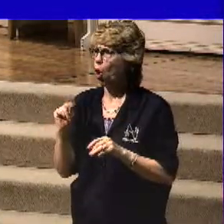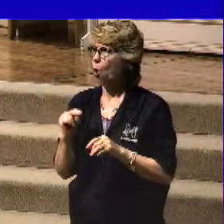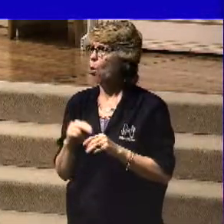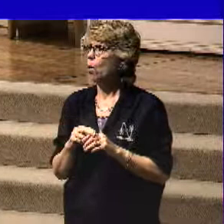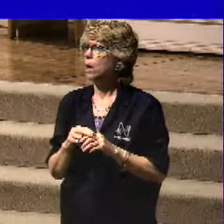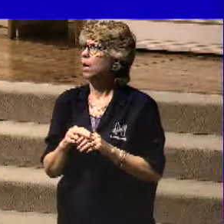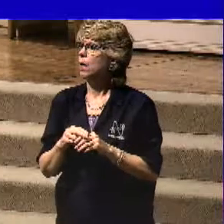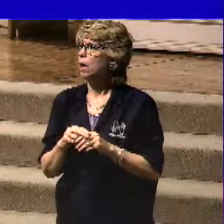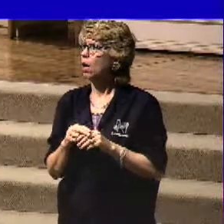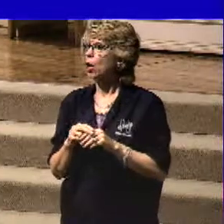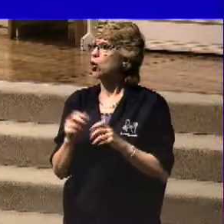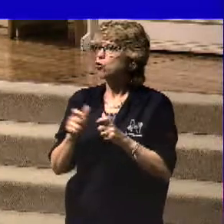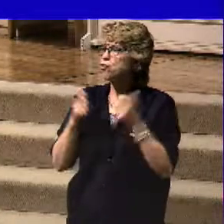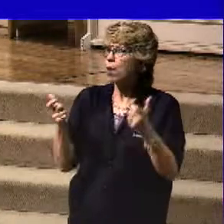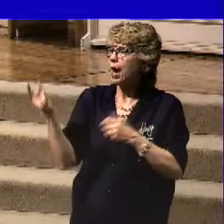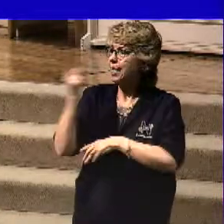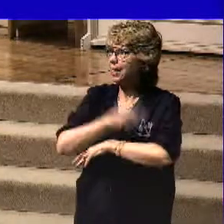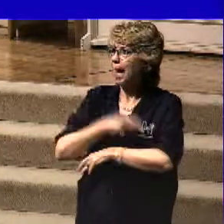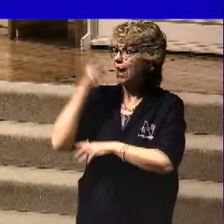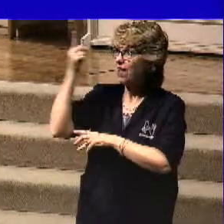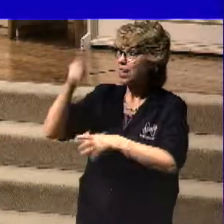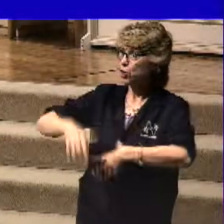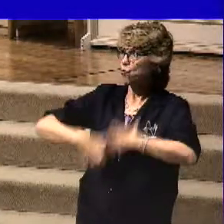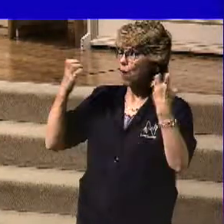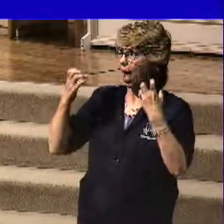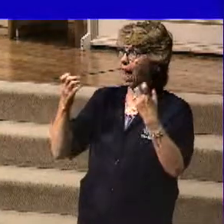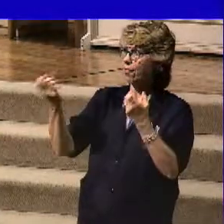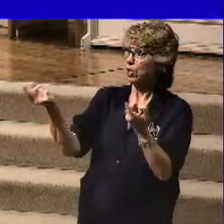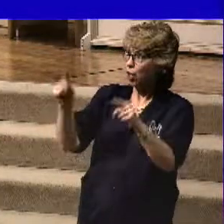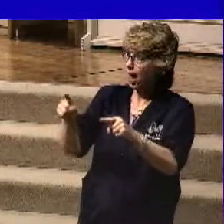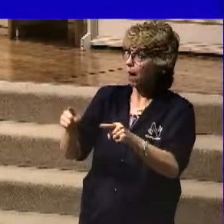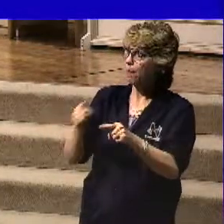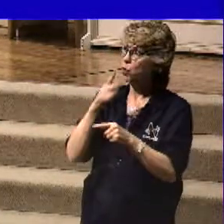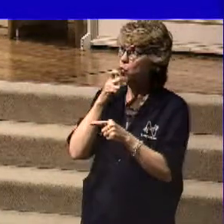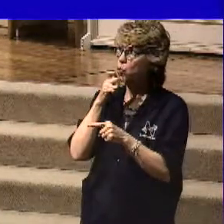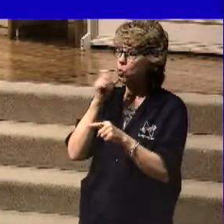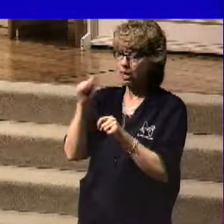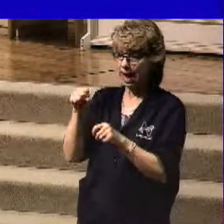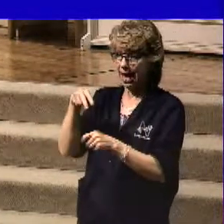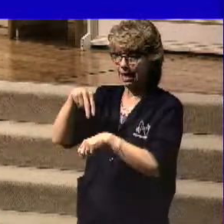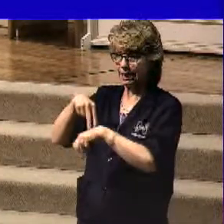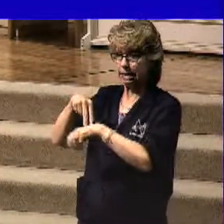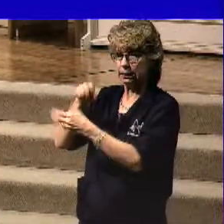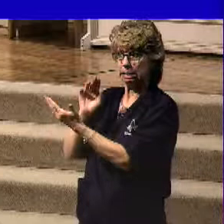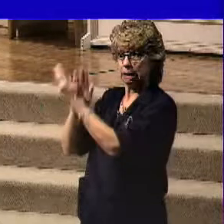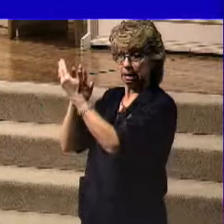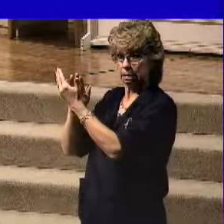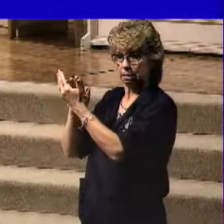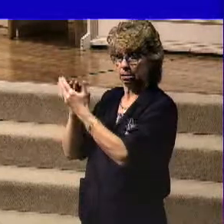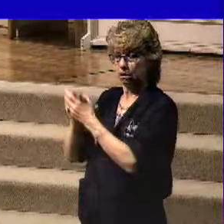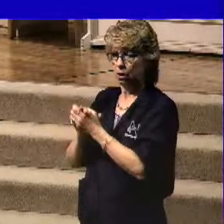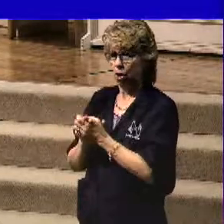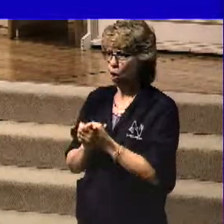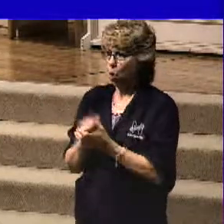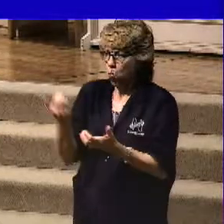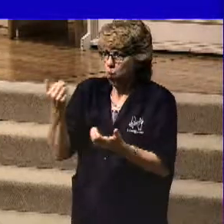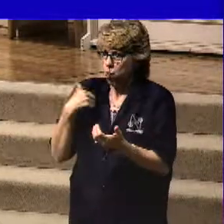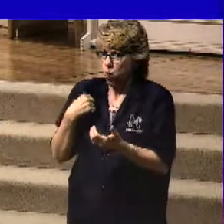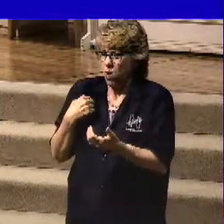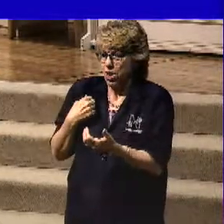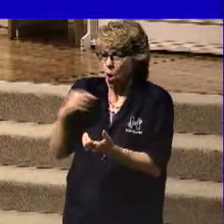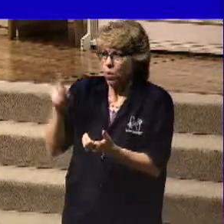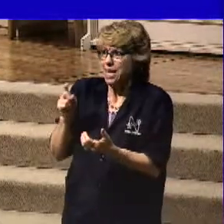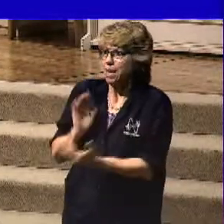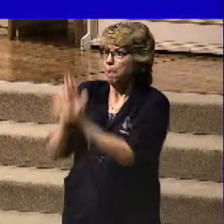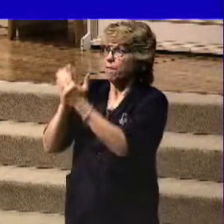the tribulation, for the great day of His wrath is come, who shall be able to stand? So he's not appointed us to that wrath and that